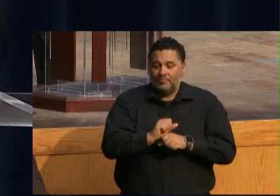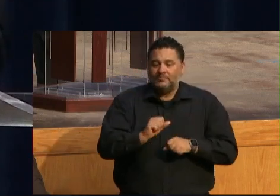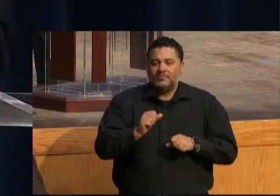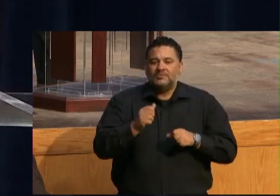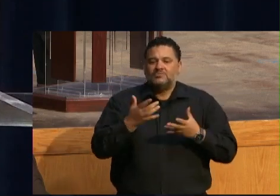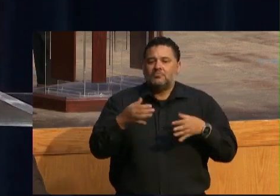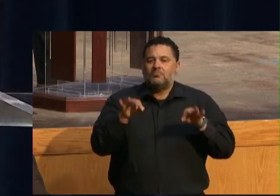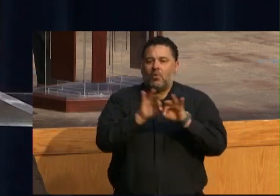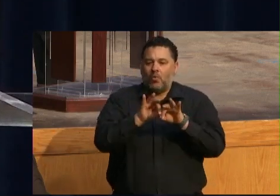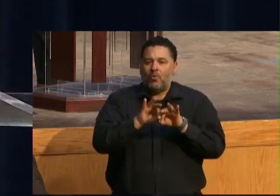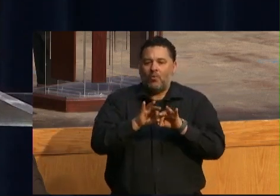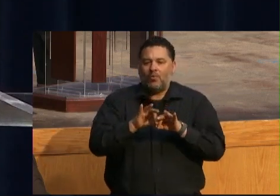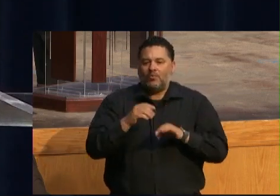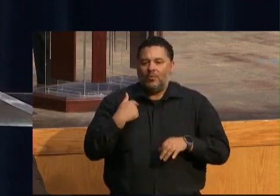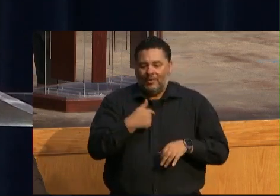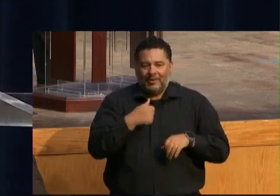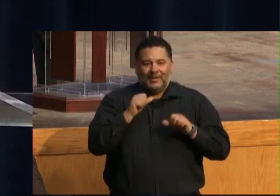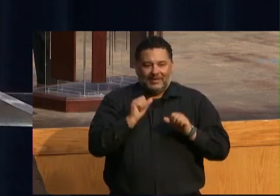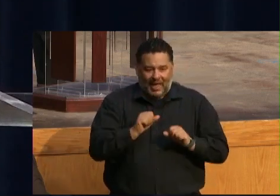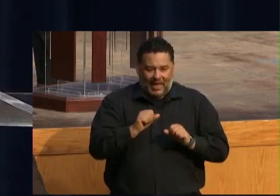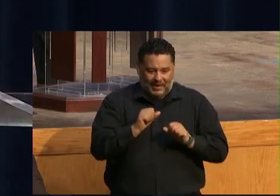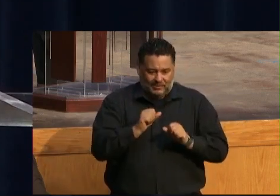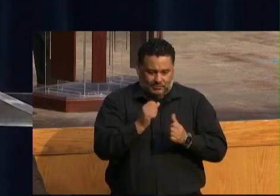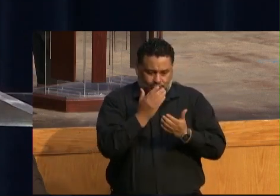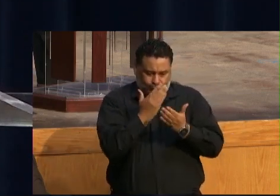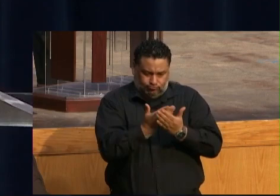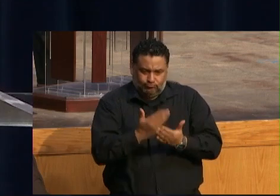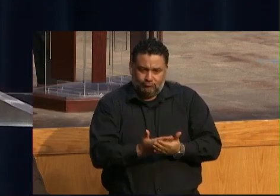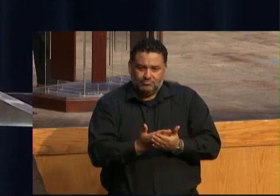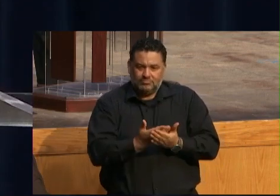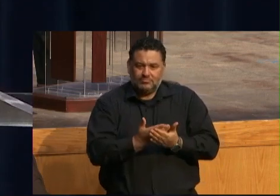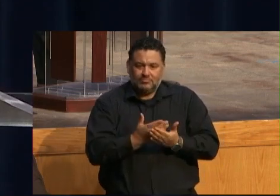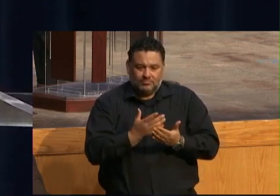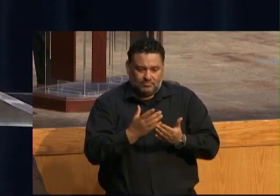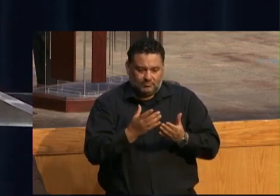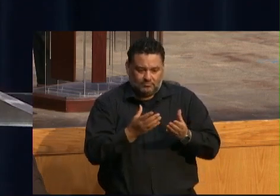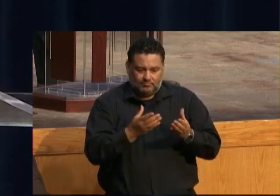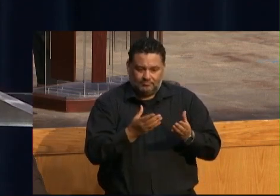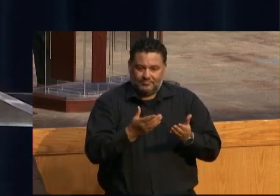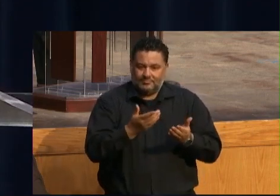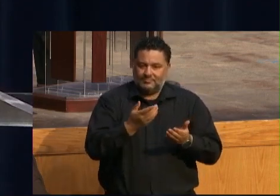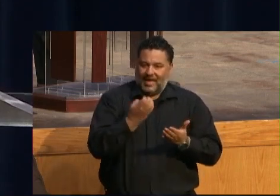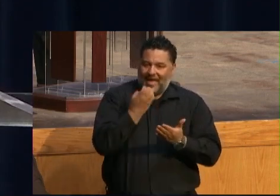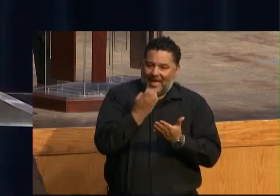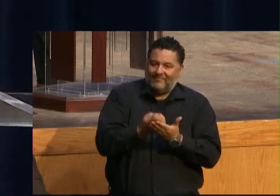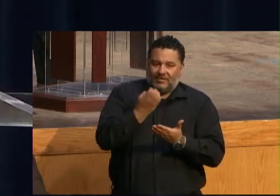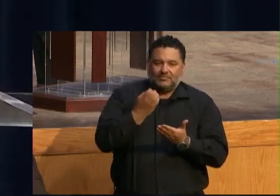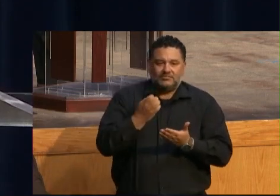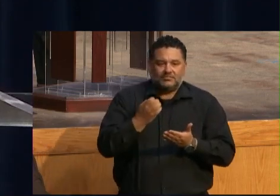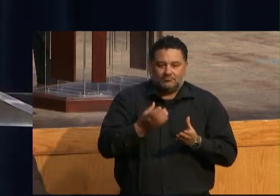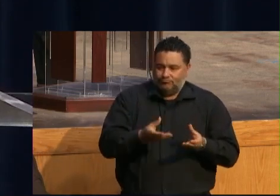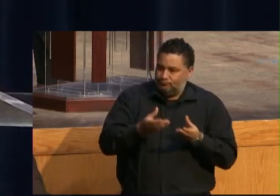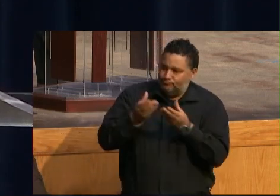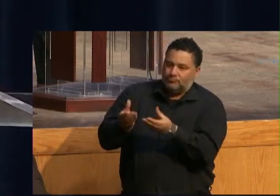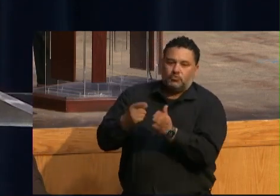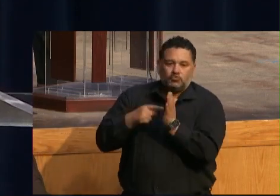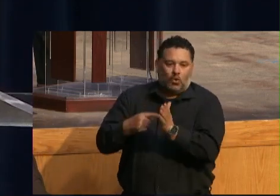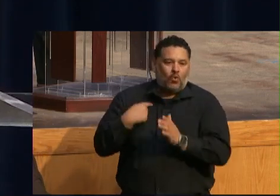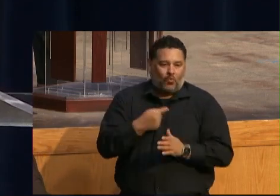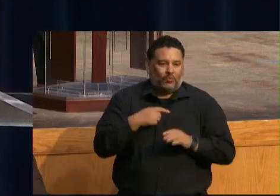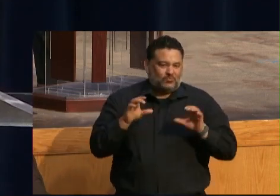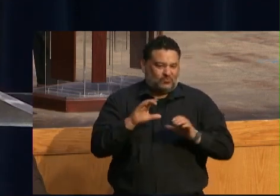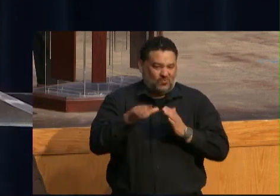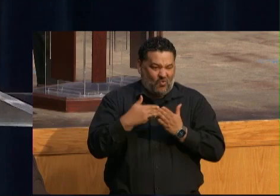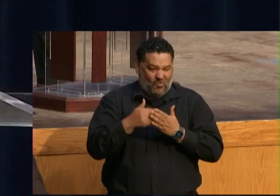sure that we can capture that, we can document it, we can provide the evidence to show that we really are doing all this wonderful